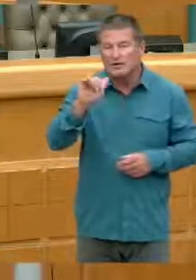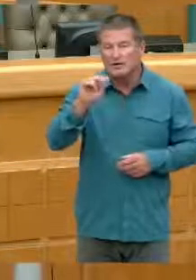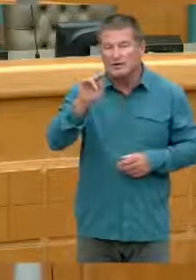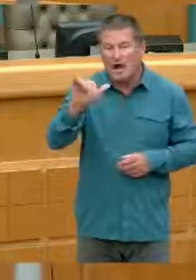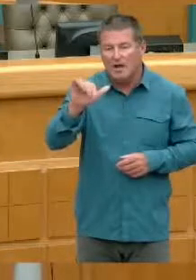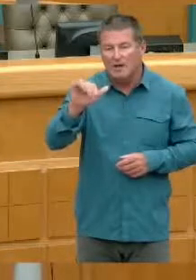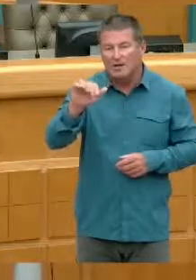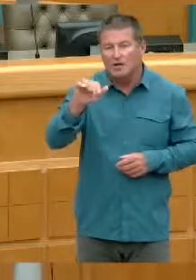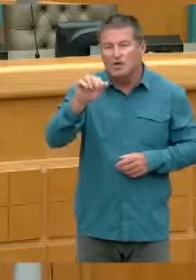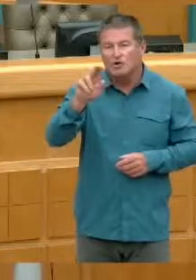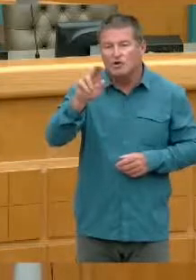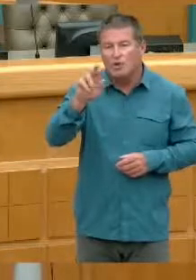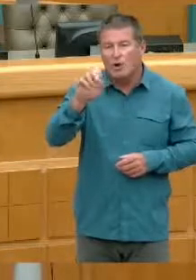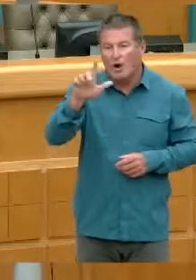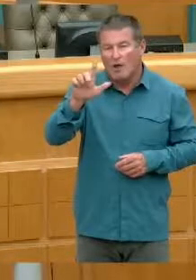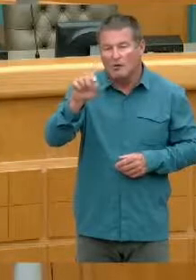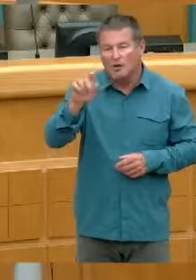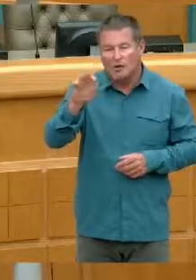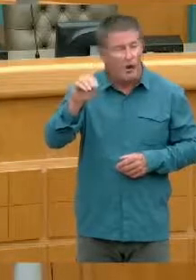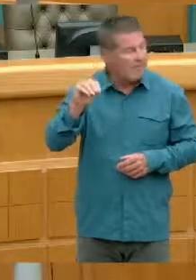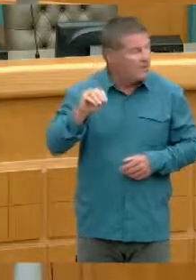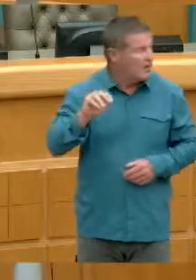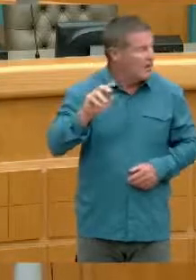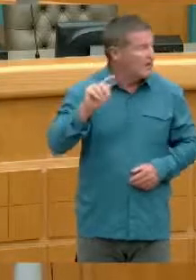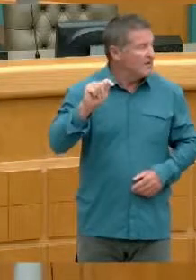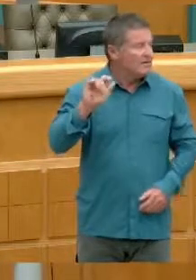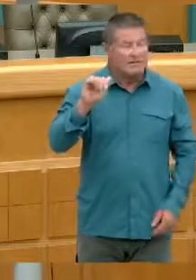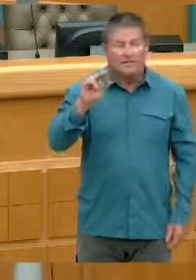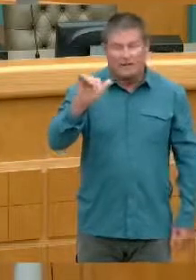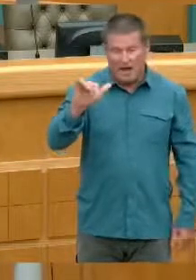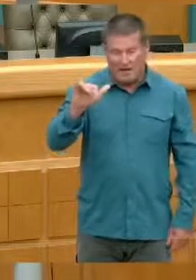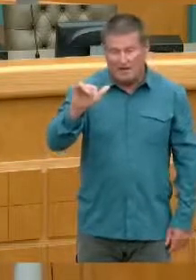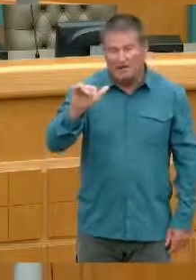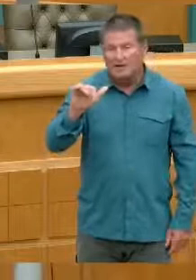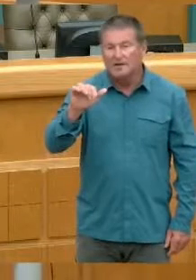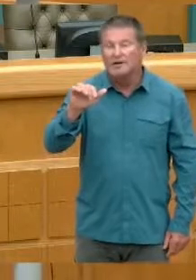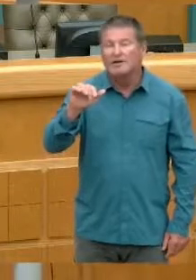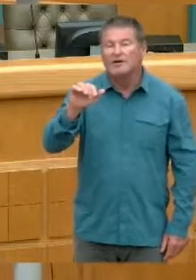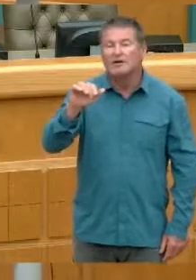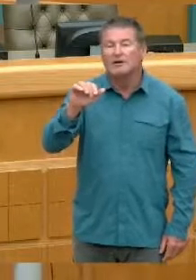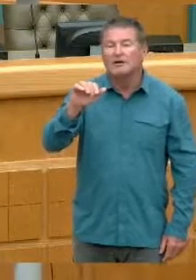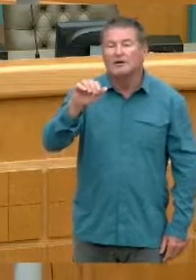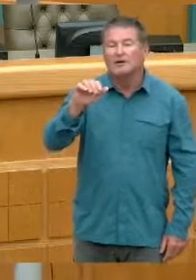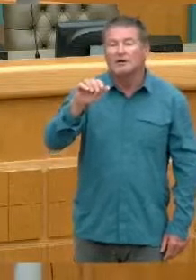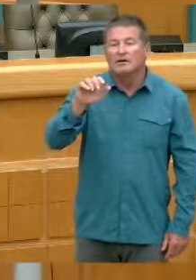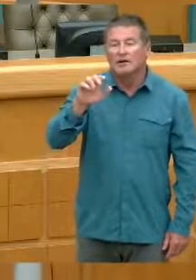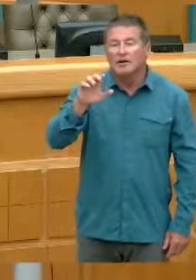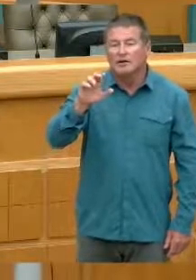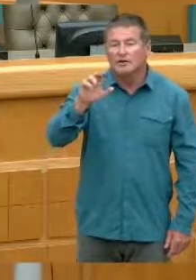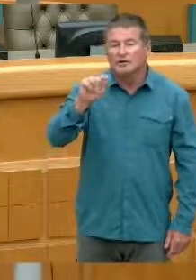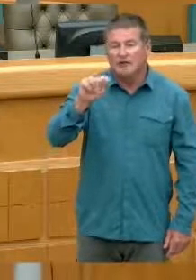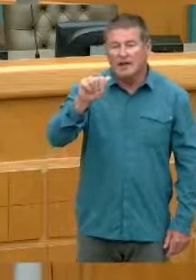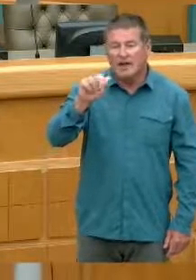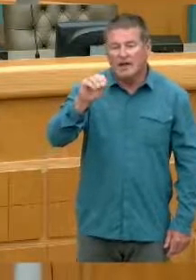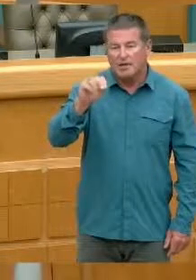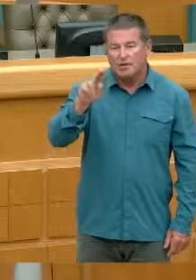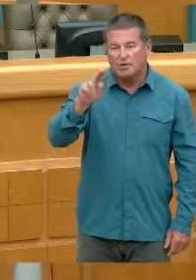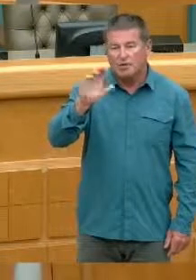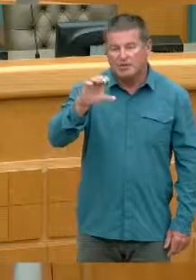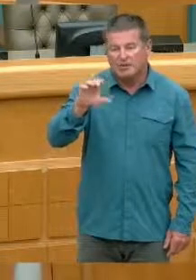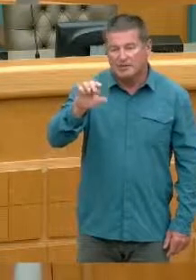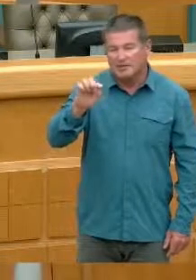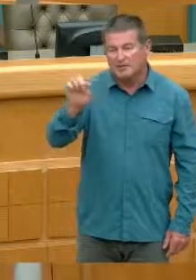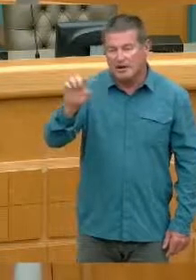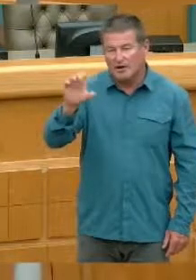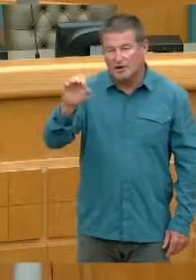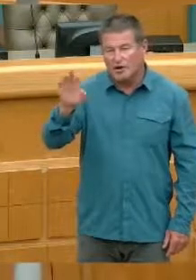tamucc-covid, and you can find a dashboard there and a lot of interesting information. And with that, I'd like to acknowledge all the people